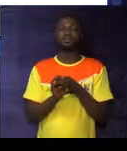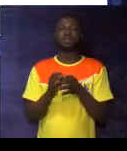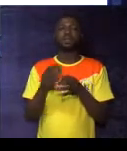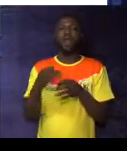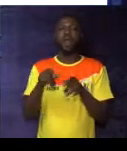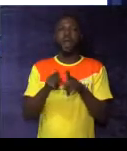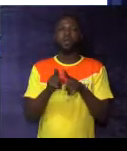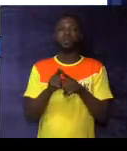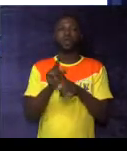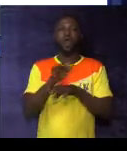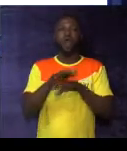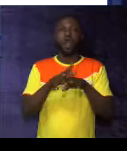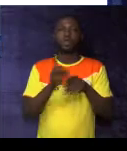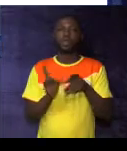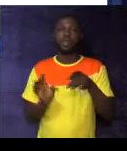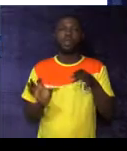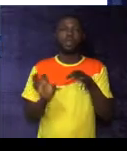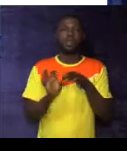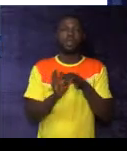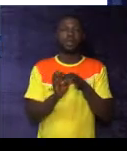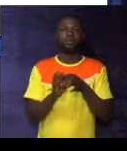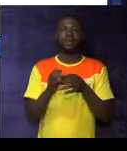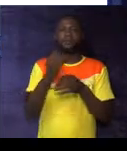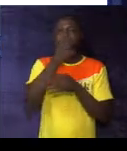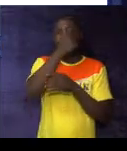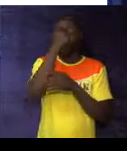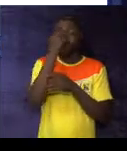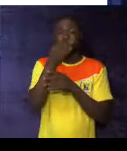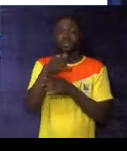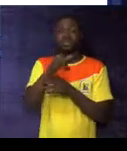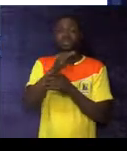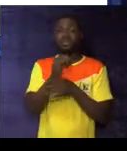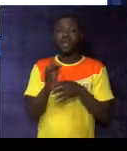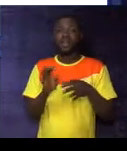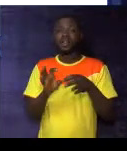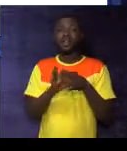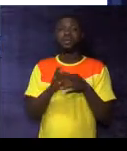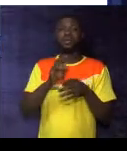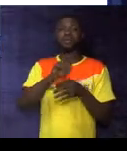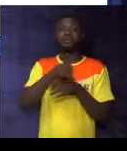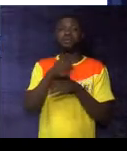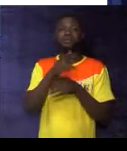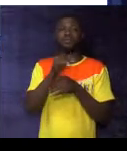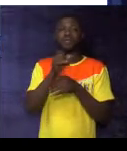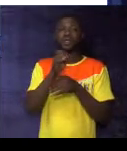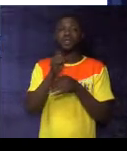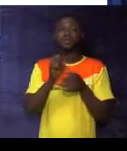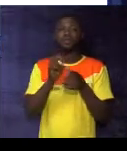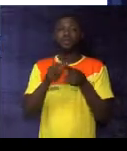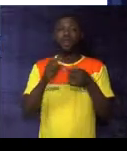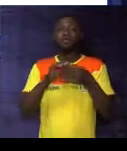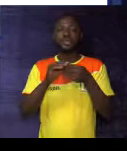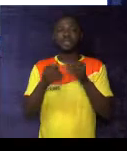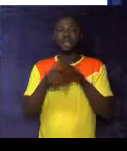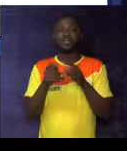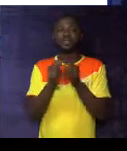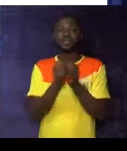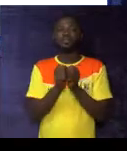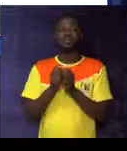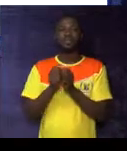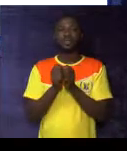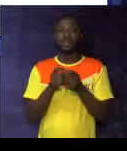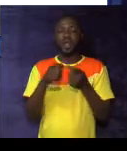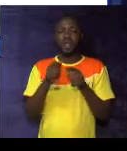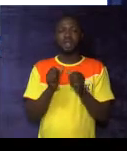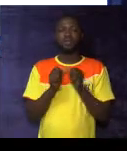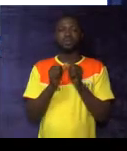Linkers. They are also called linkers because they link phrases or sentences